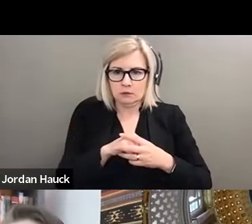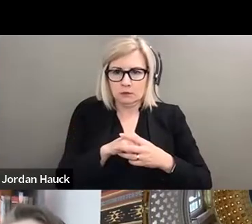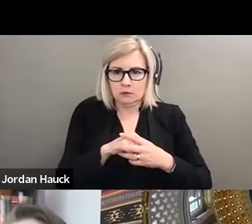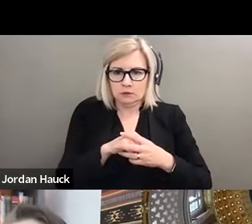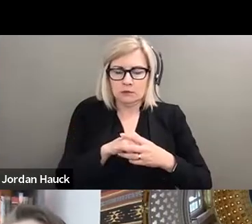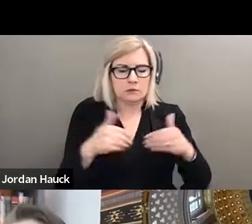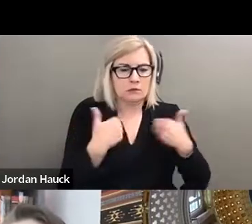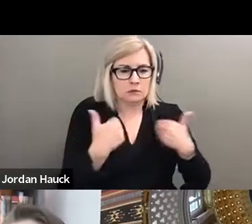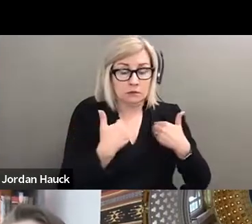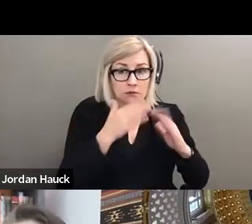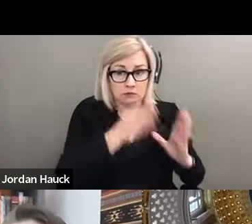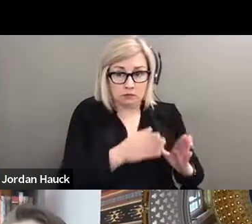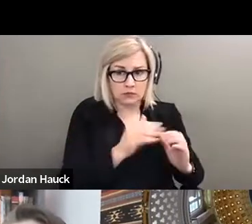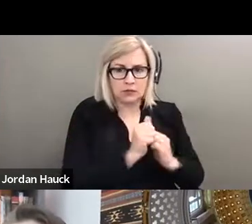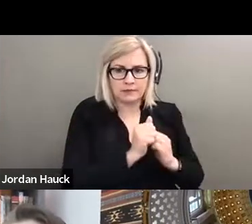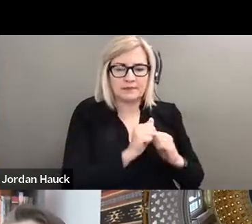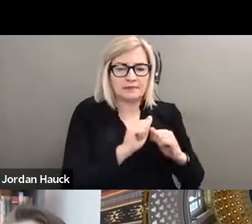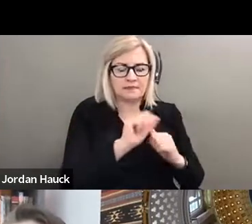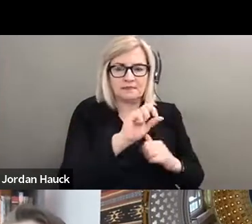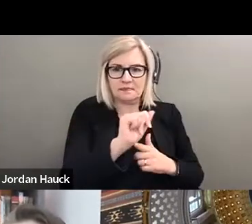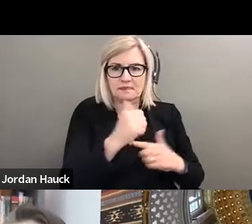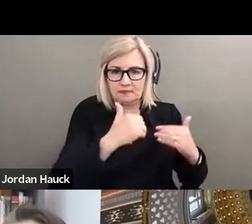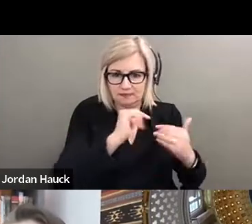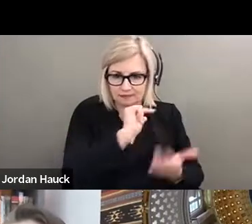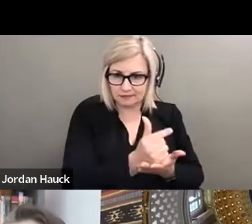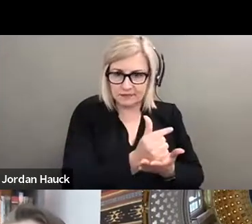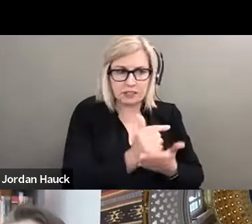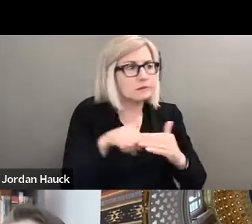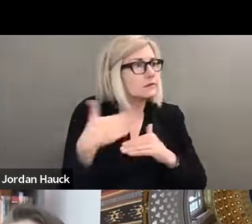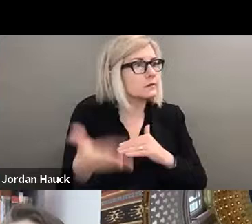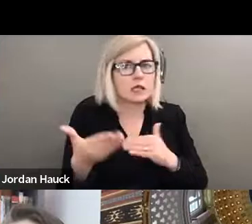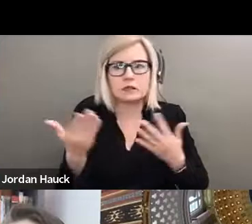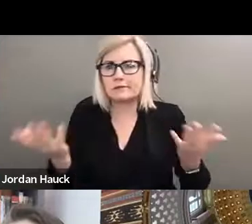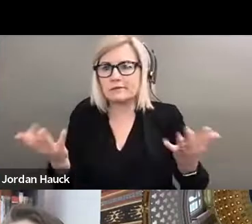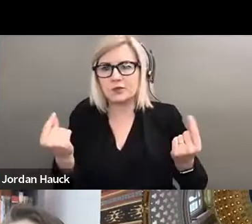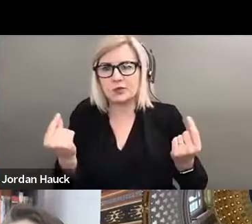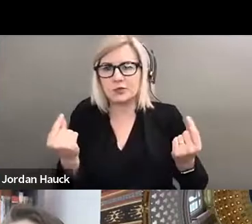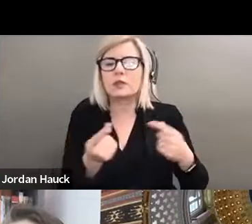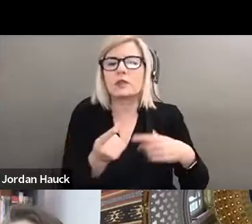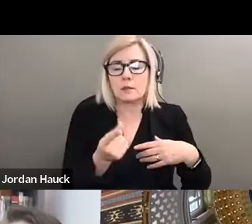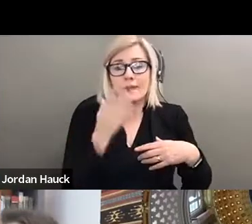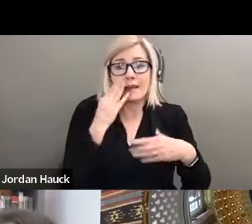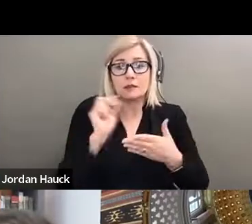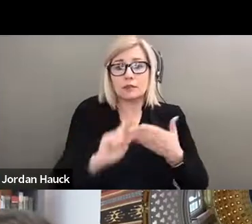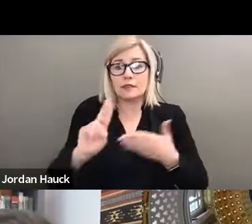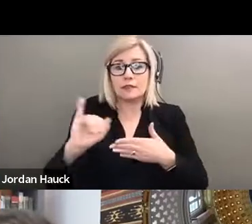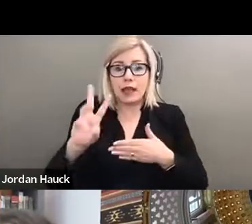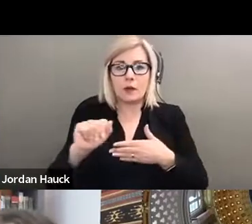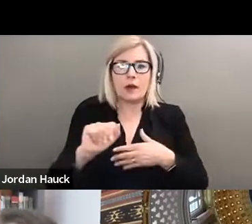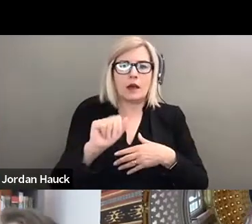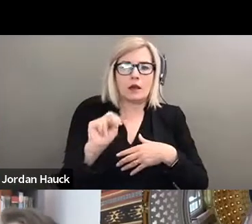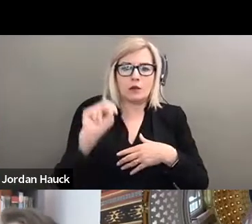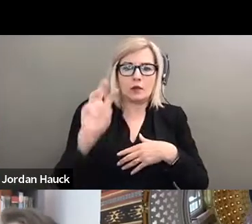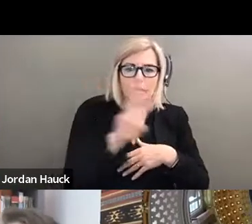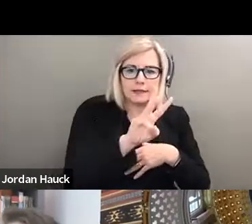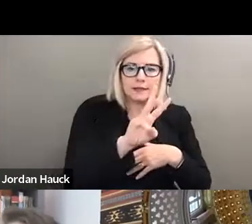youth with disabilities are graduating high school and what's that next step. And so because University of Iowa and Northwestern has offered